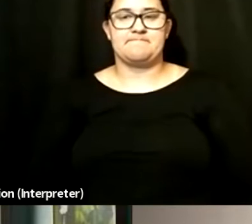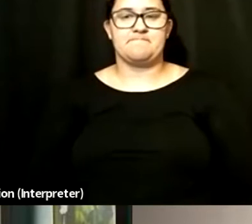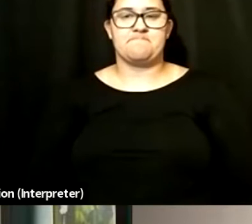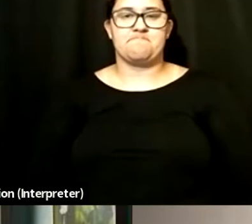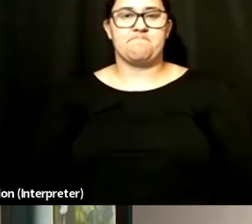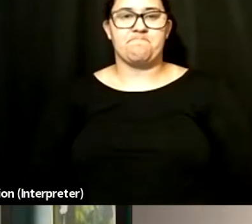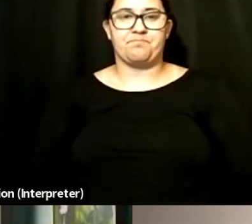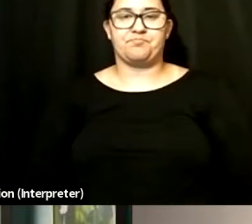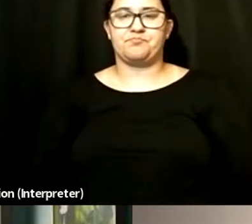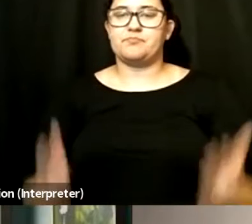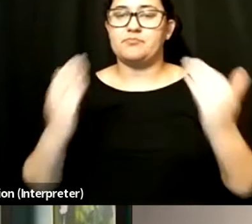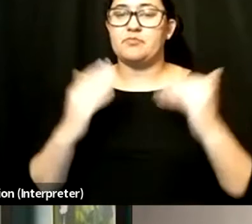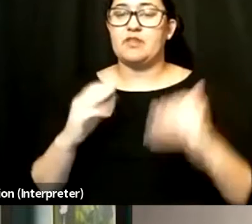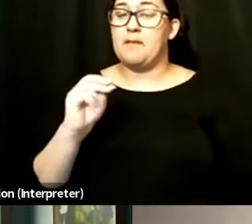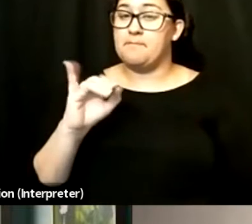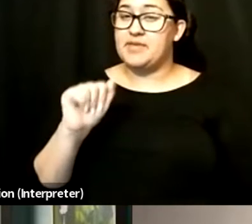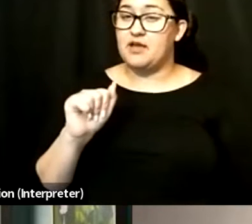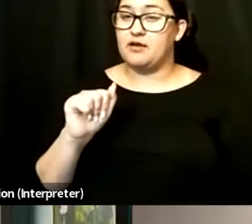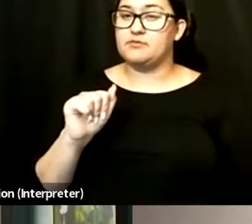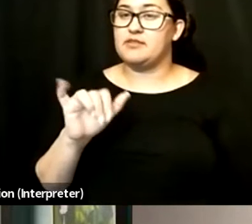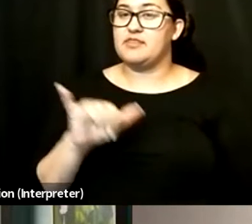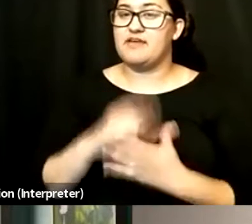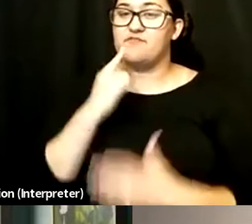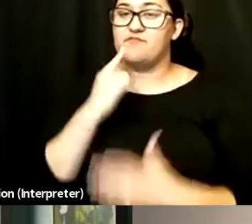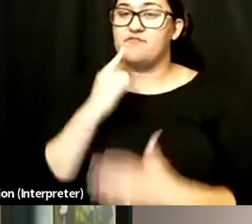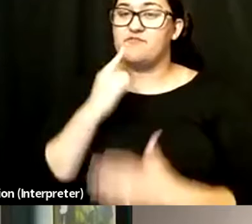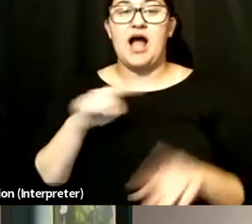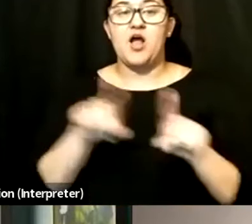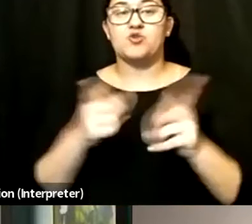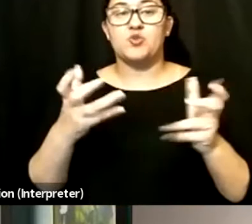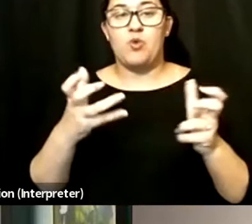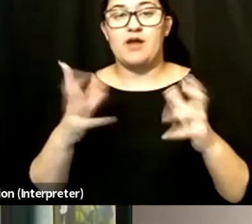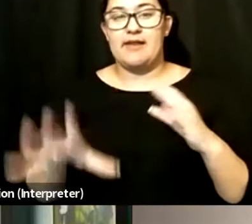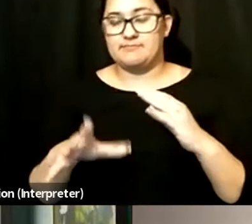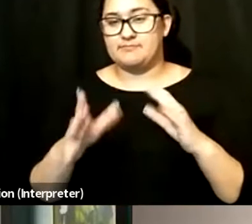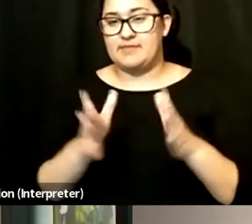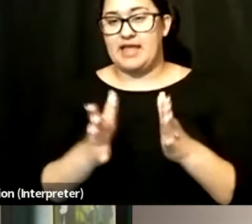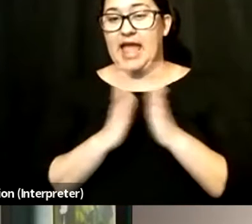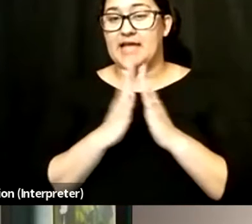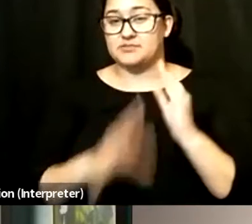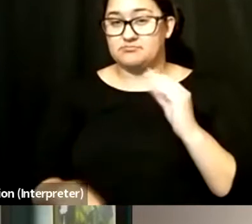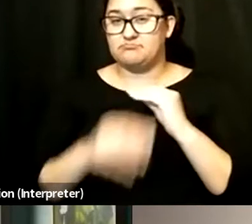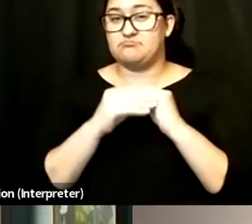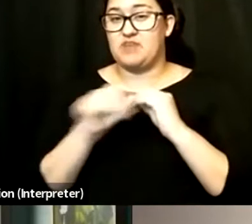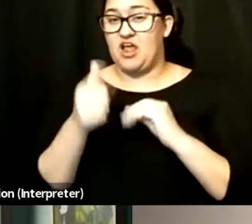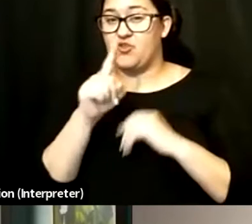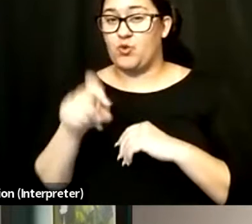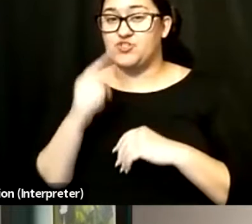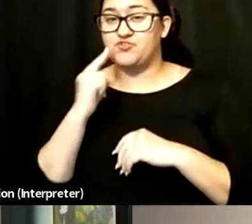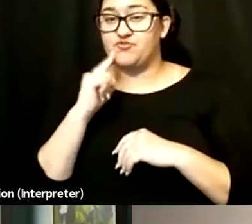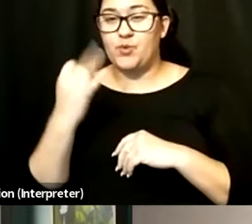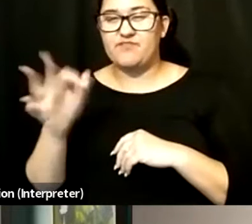And Mia, what is ableism to you? And I would like to kind of ask one further question for you, Mia. If you weren't